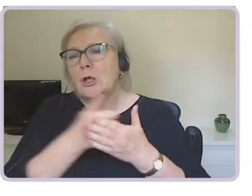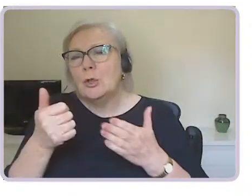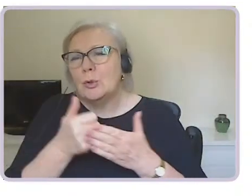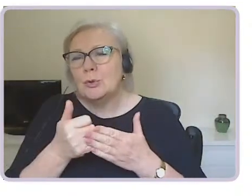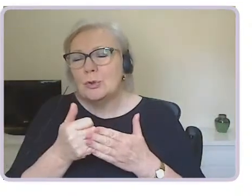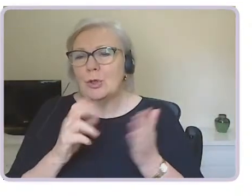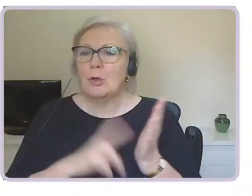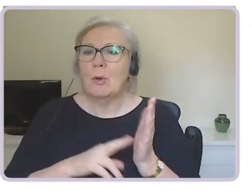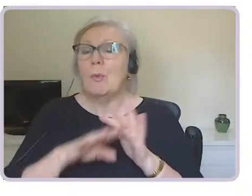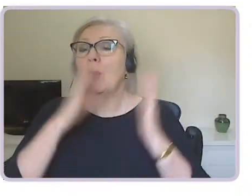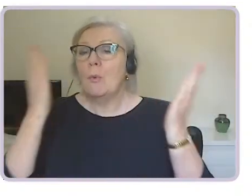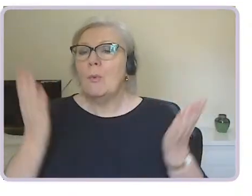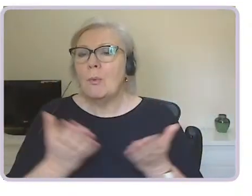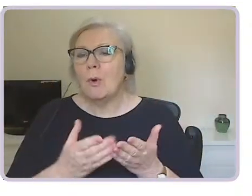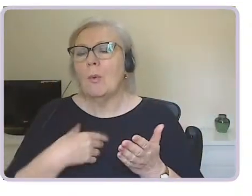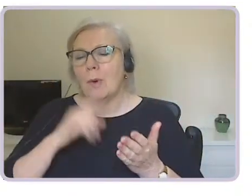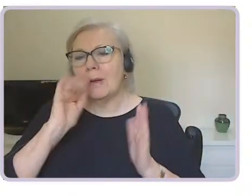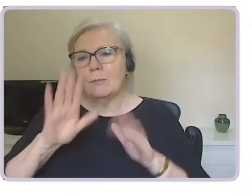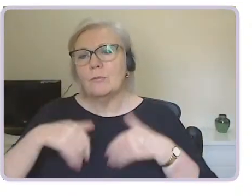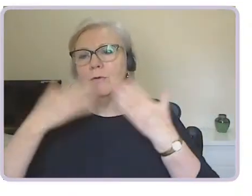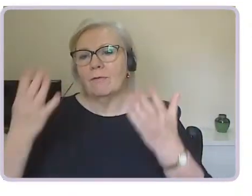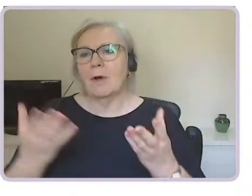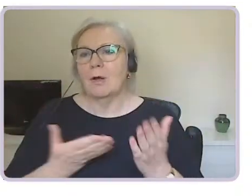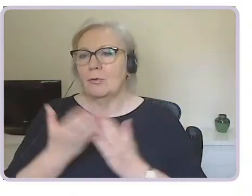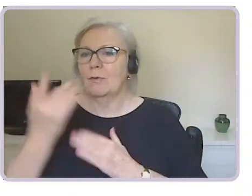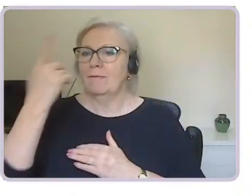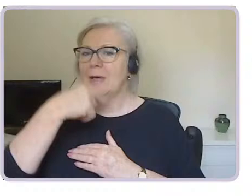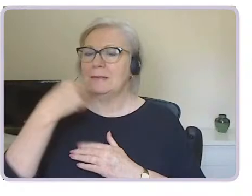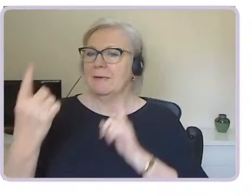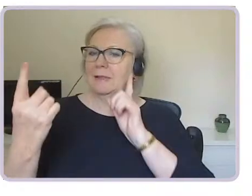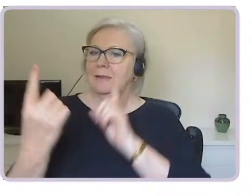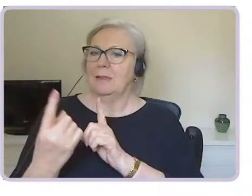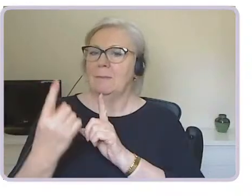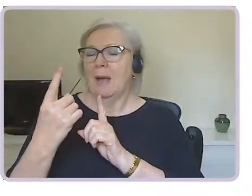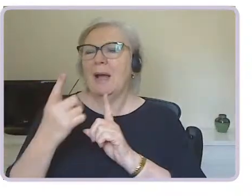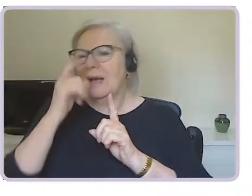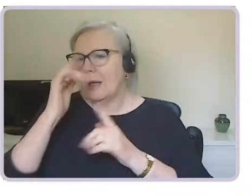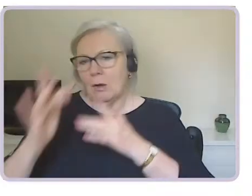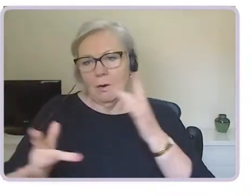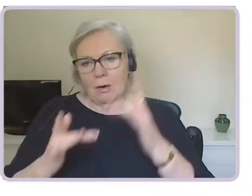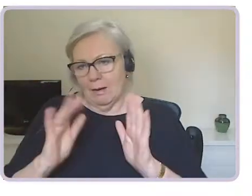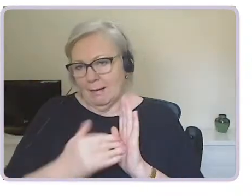delivered face-to-face, but at the moment, we can do that online as well.